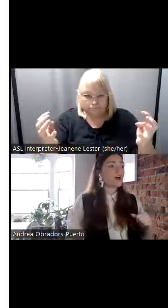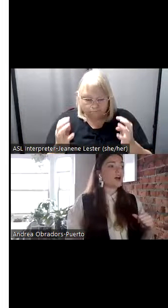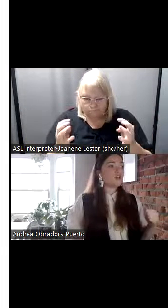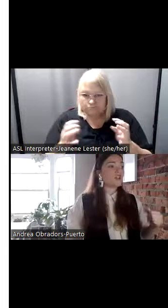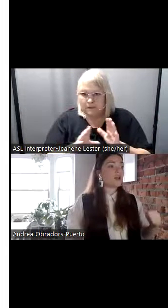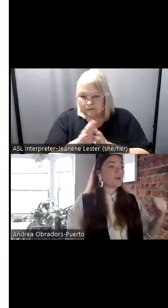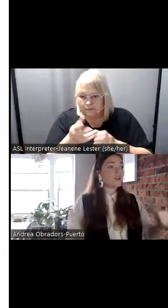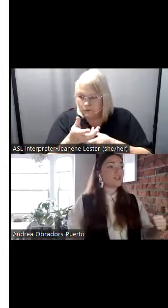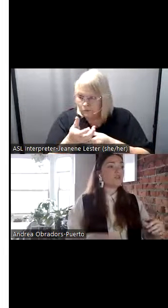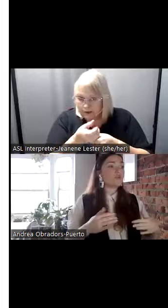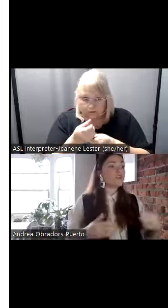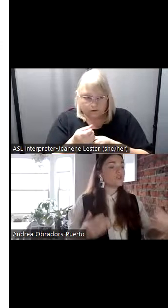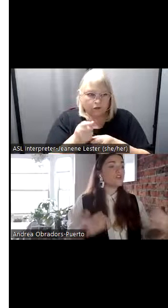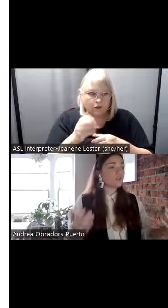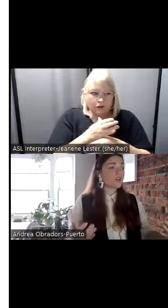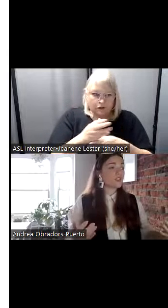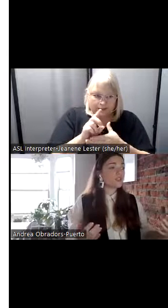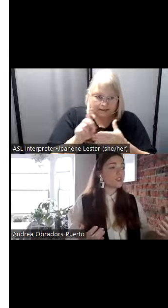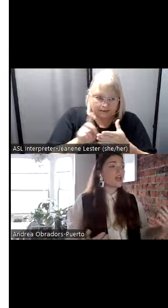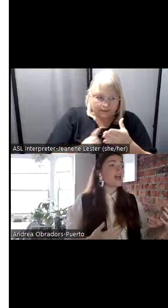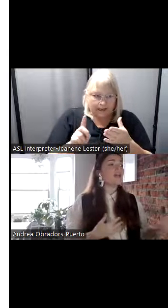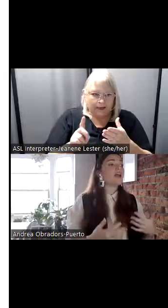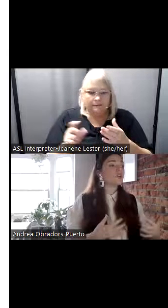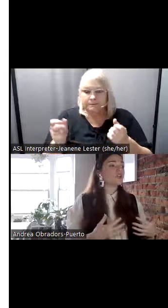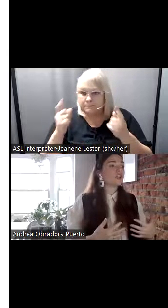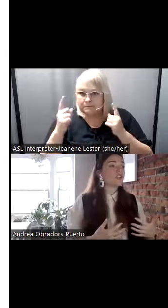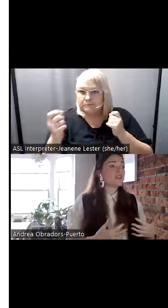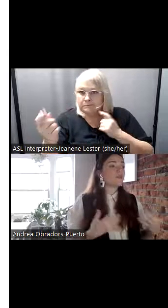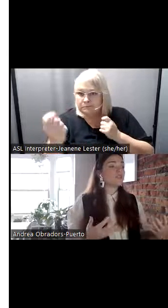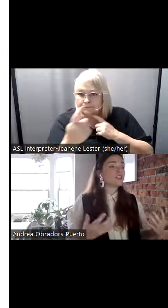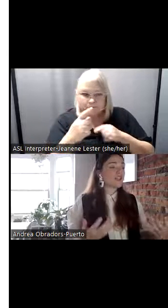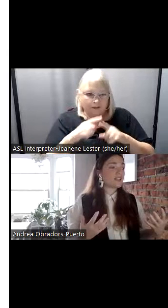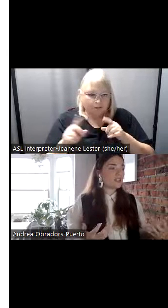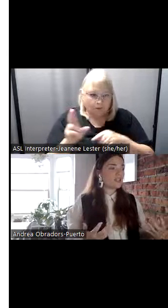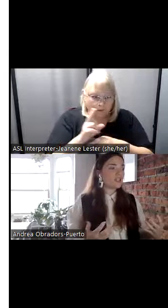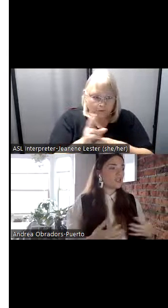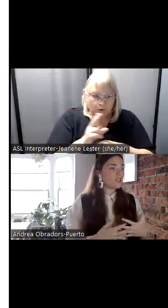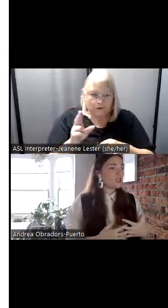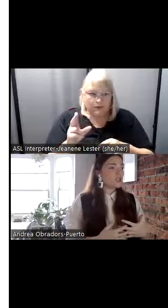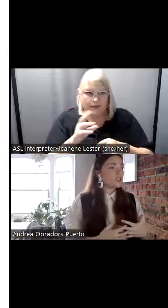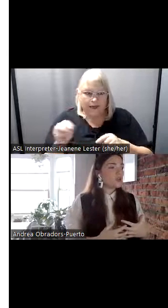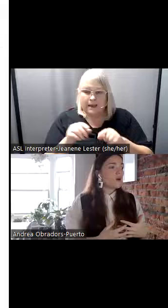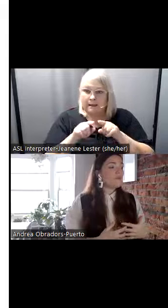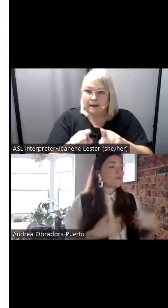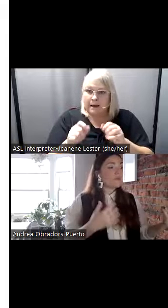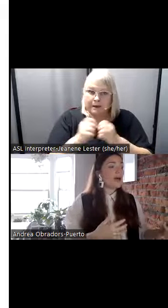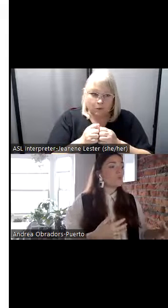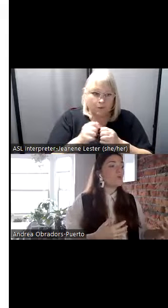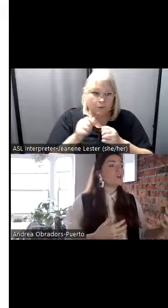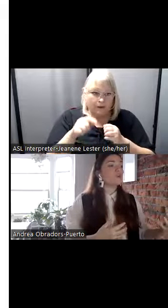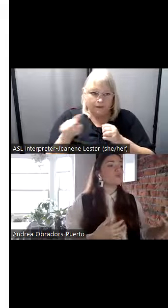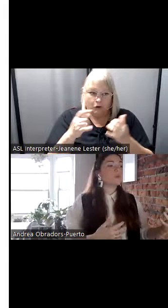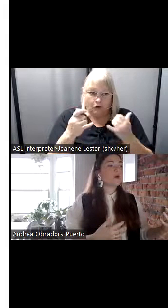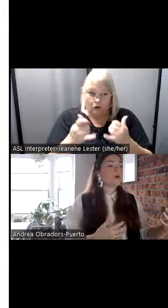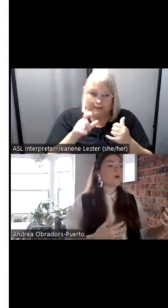results, understand and empathize with different user experiences, and align on current needs and future state expectations. So from that,